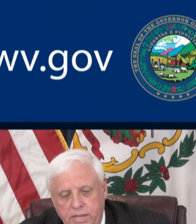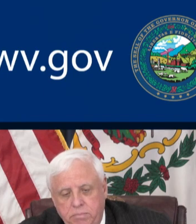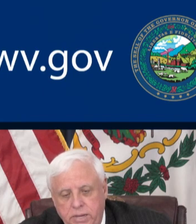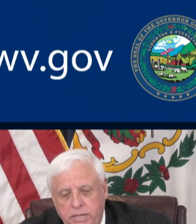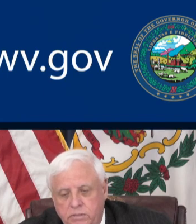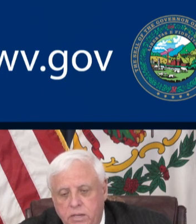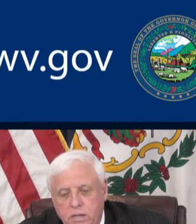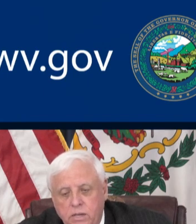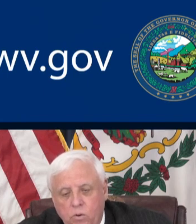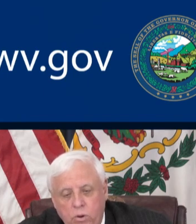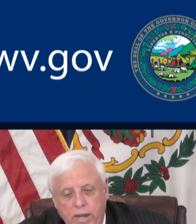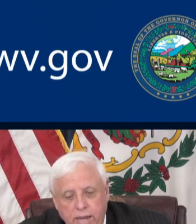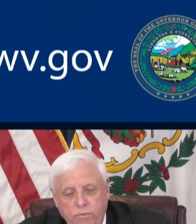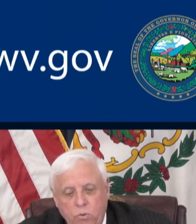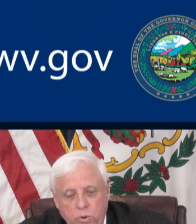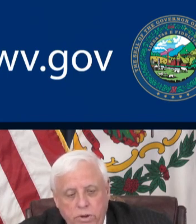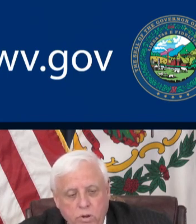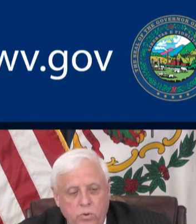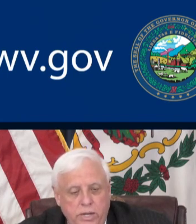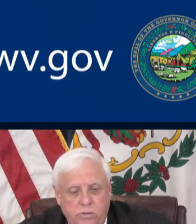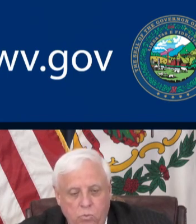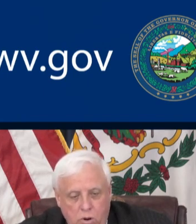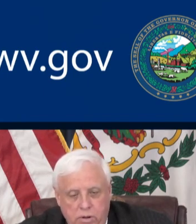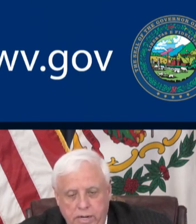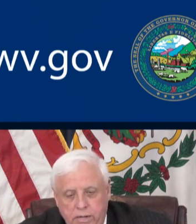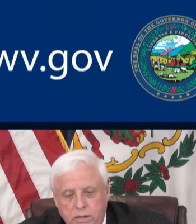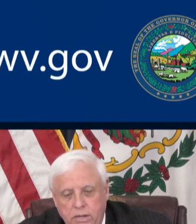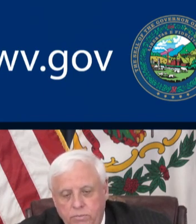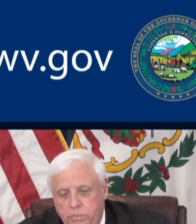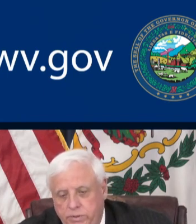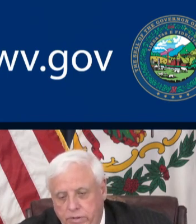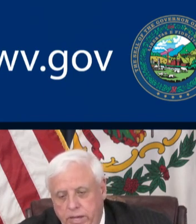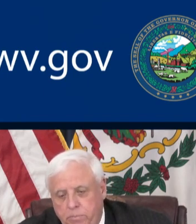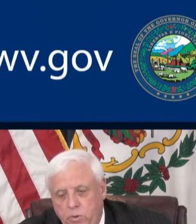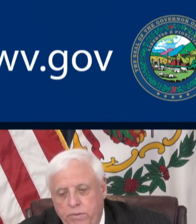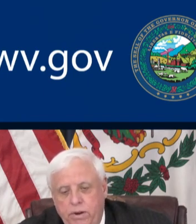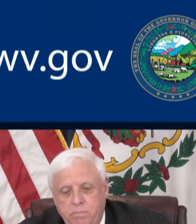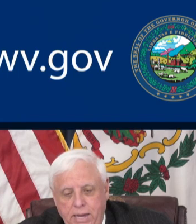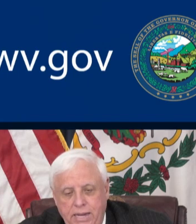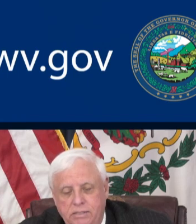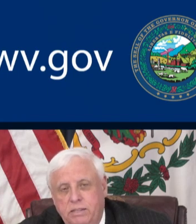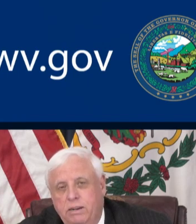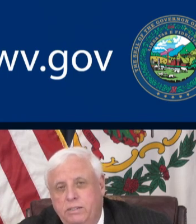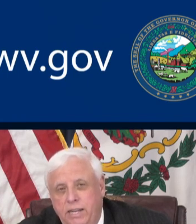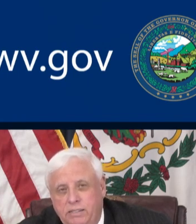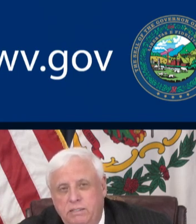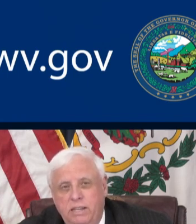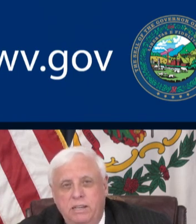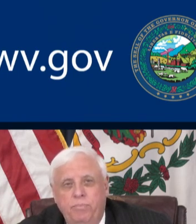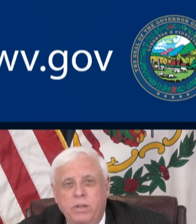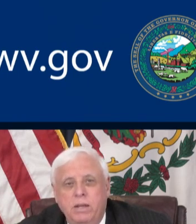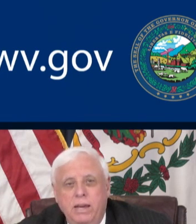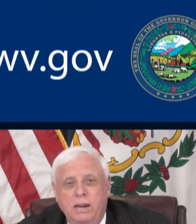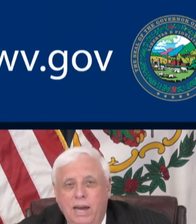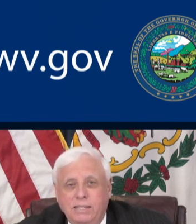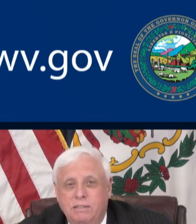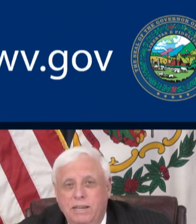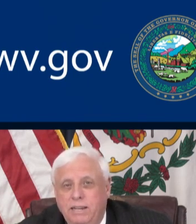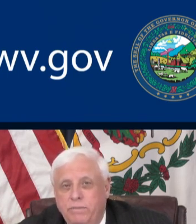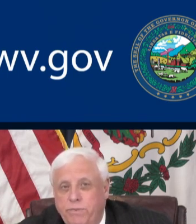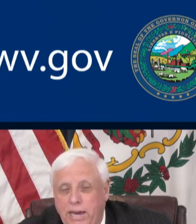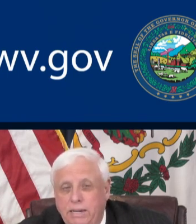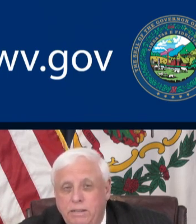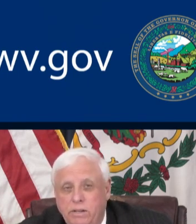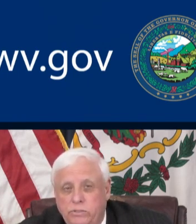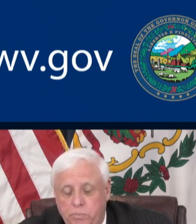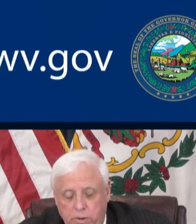because that means whatever we're doing is working from the standpoint of our mask and our testing and isolating